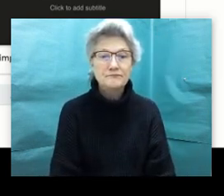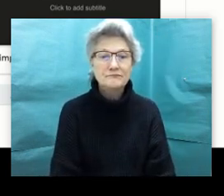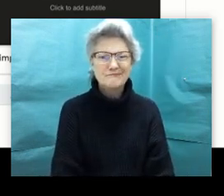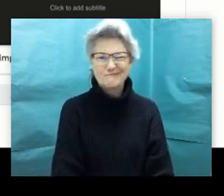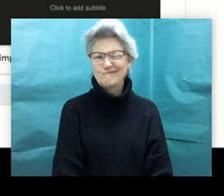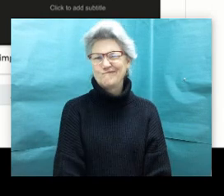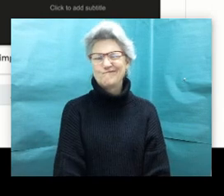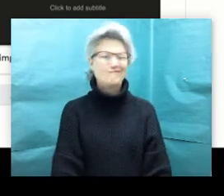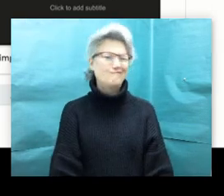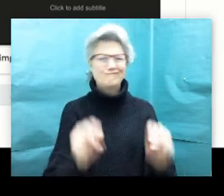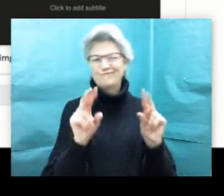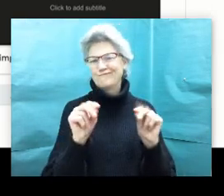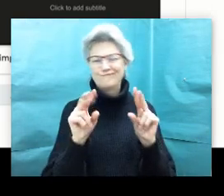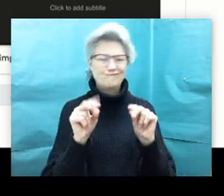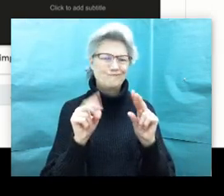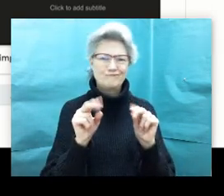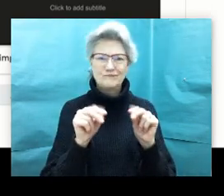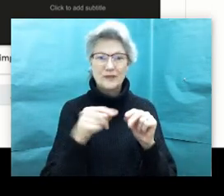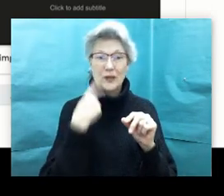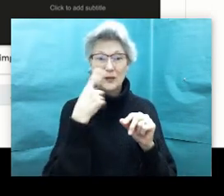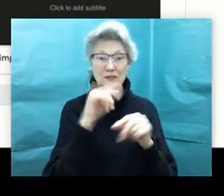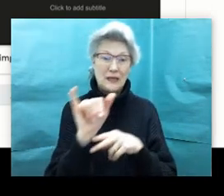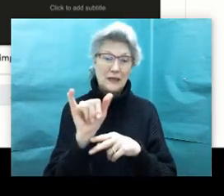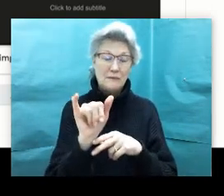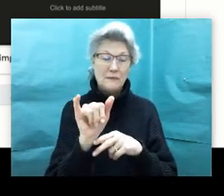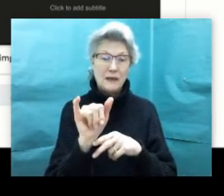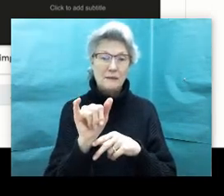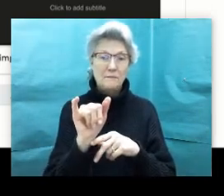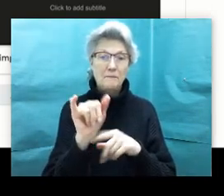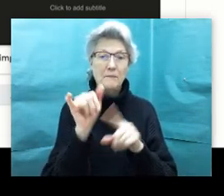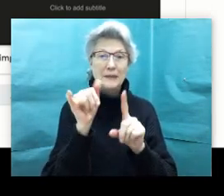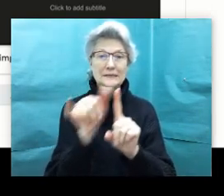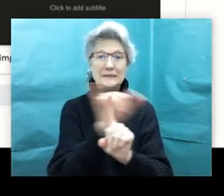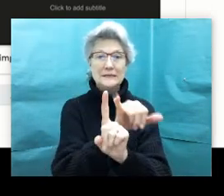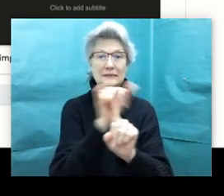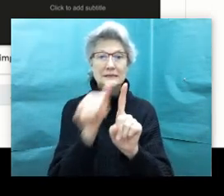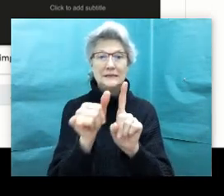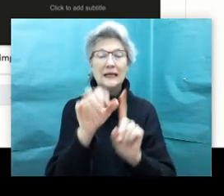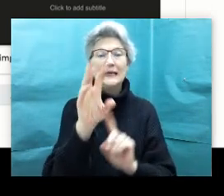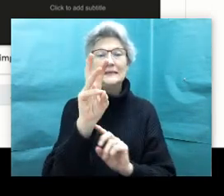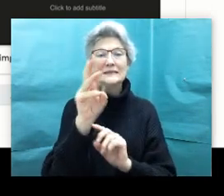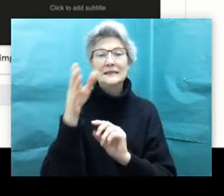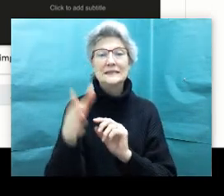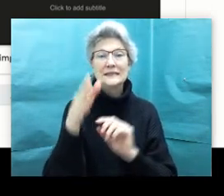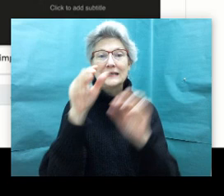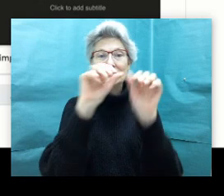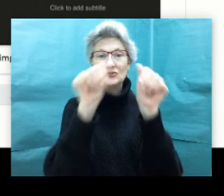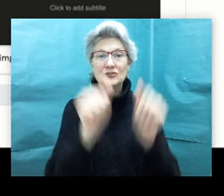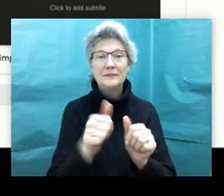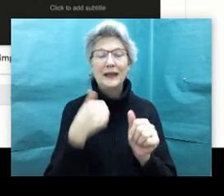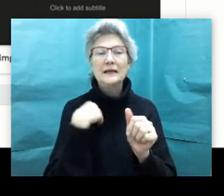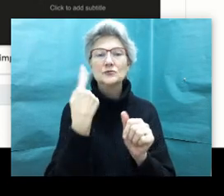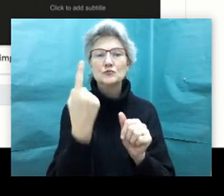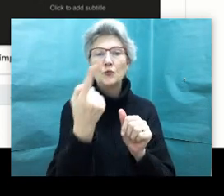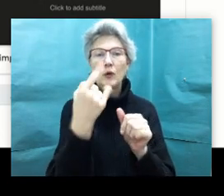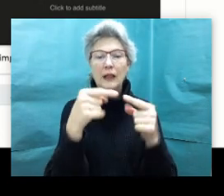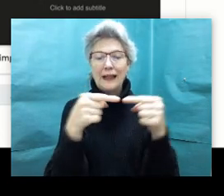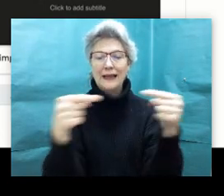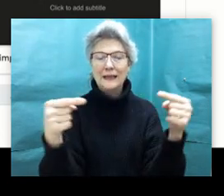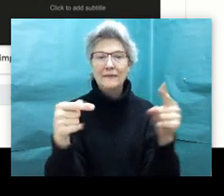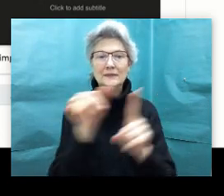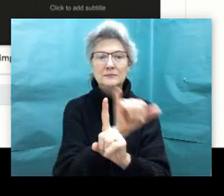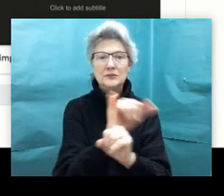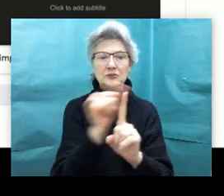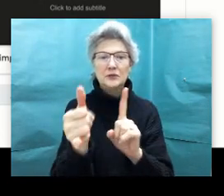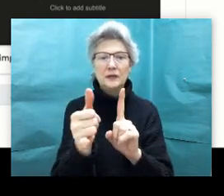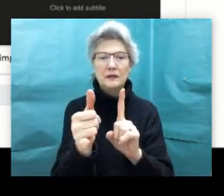I don't think so. So it looks like my 6-sided figure here only has 1 line of symmetry. And last